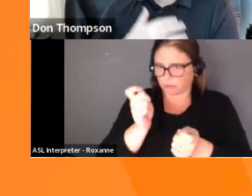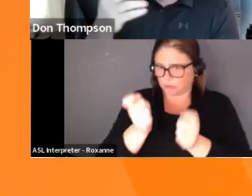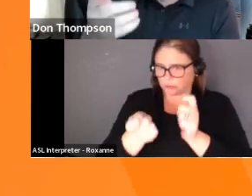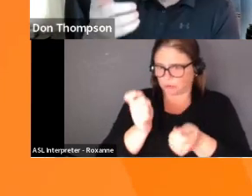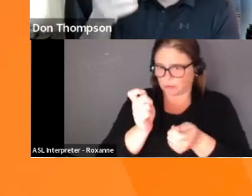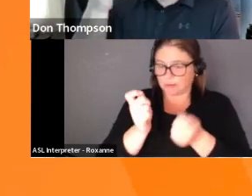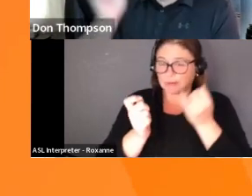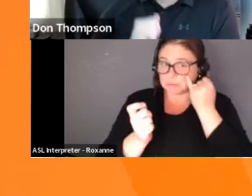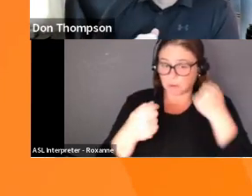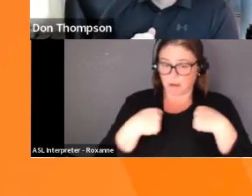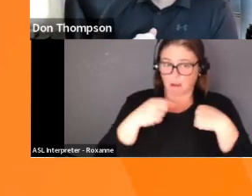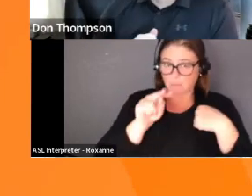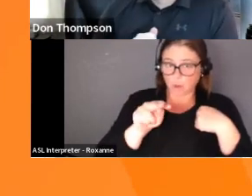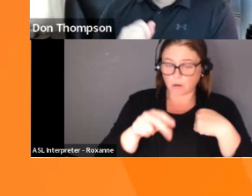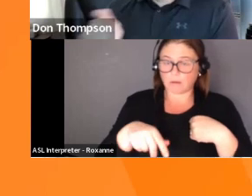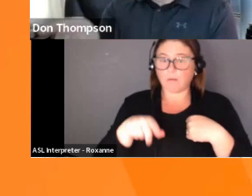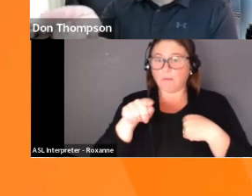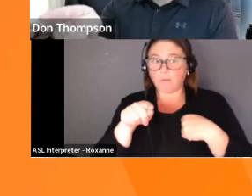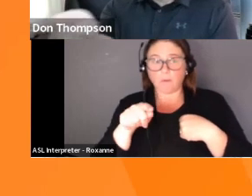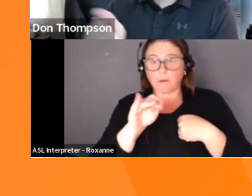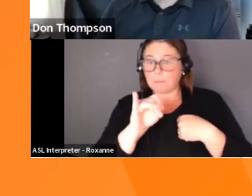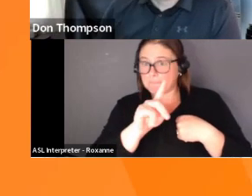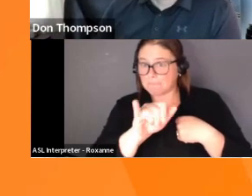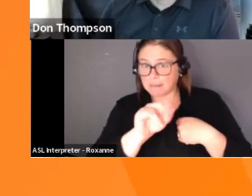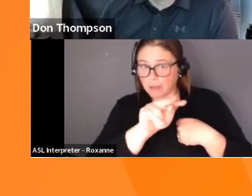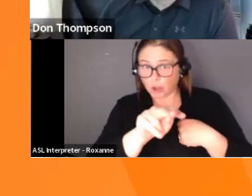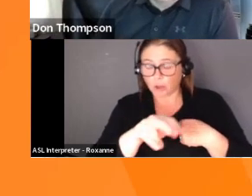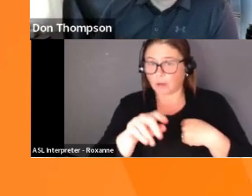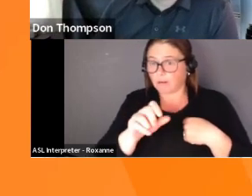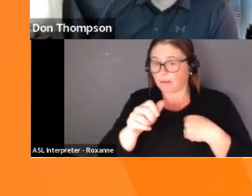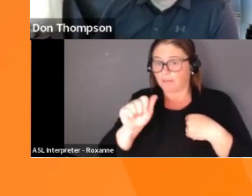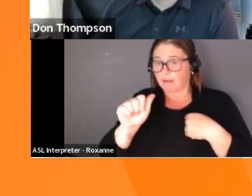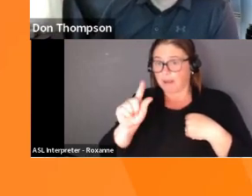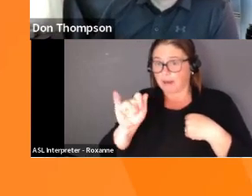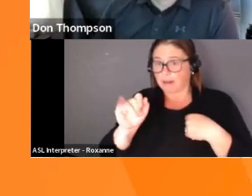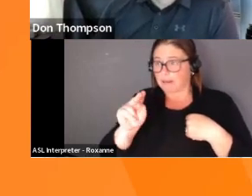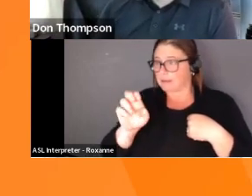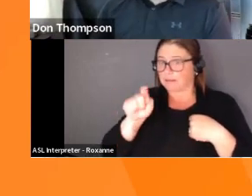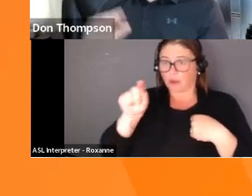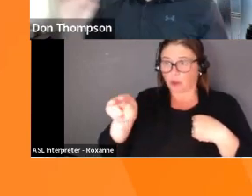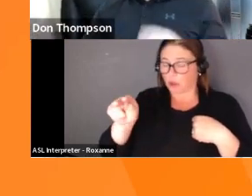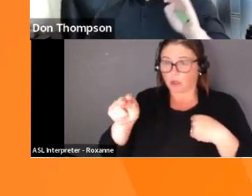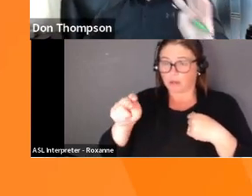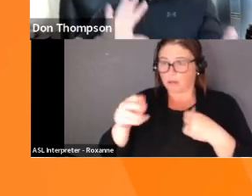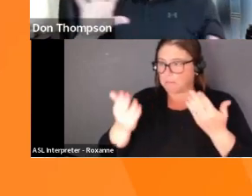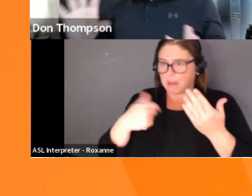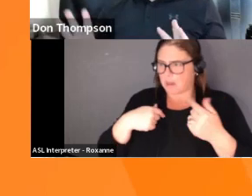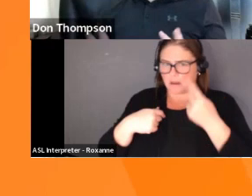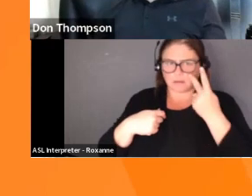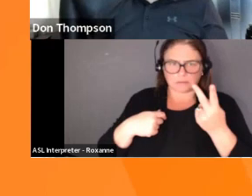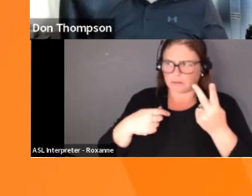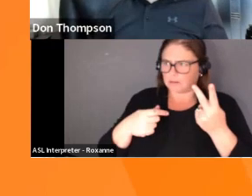look, if Mickey looks and Adelaide looked, we may all see different people in the buy box even. So there's a lot of